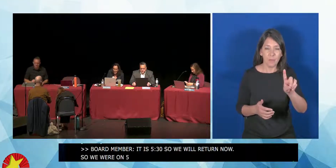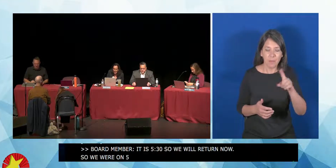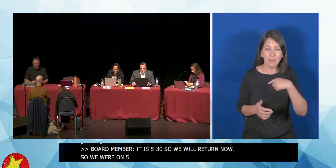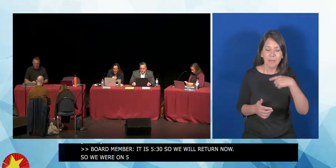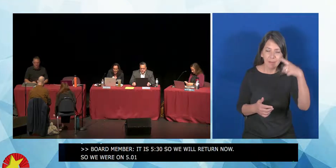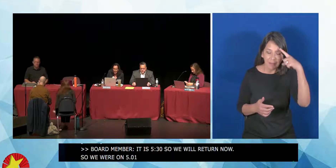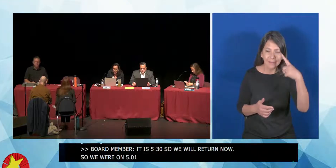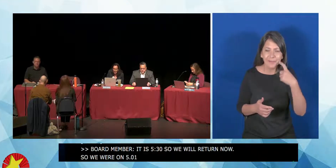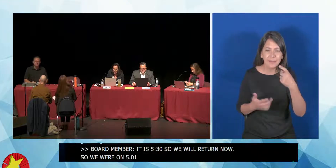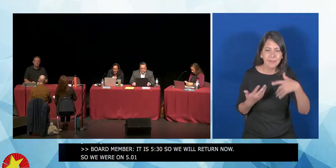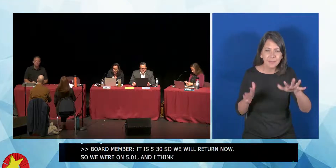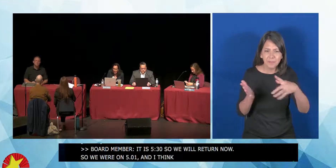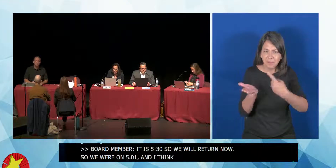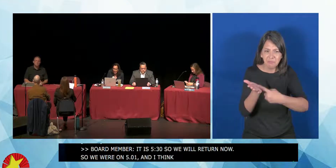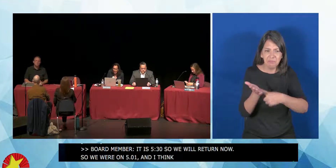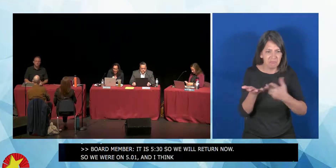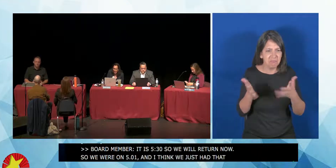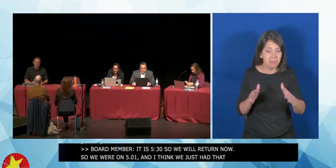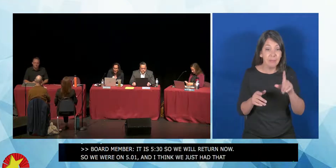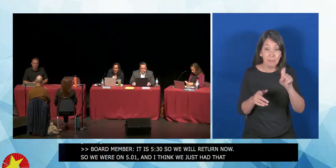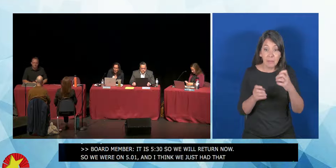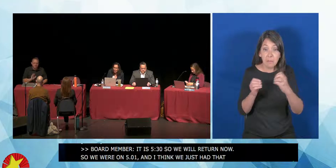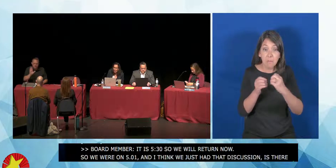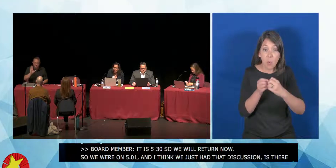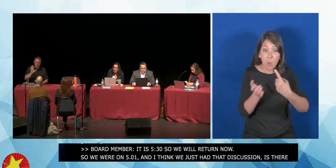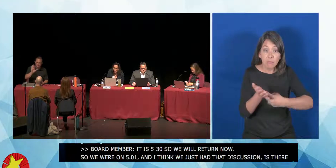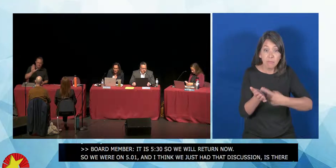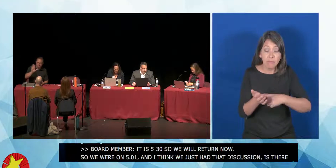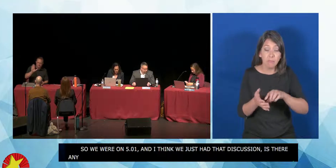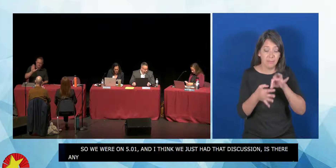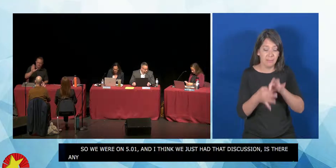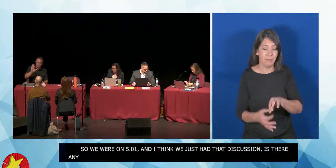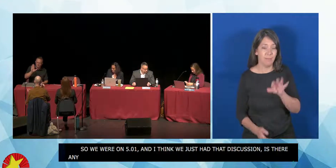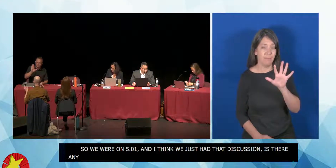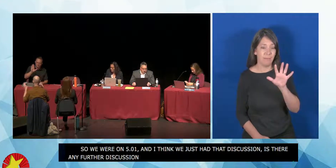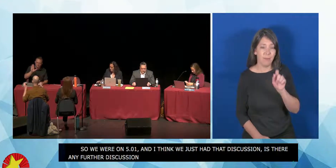had that discussion. Is there any further discussion on 5.01?